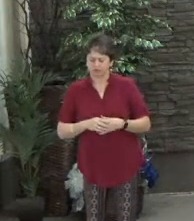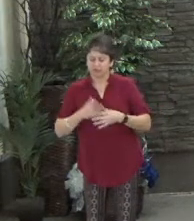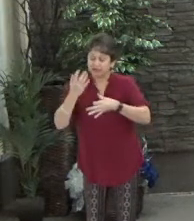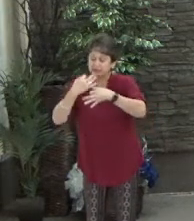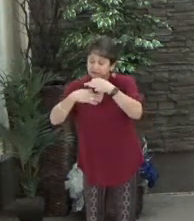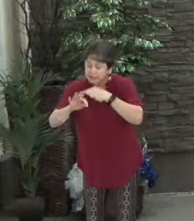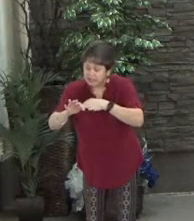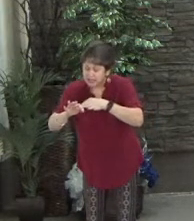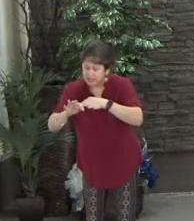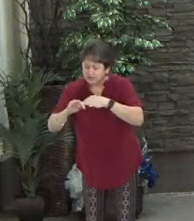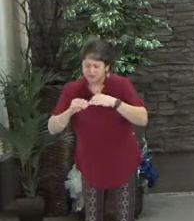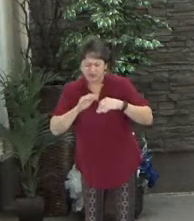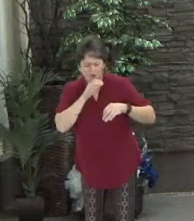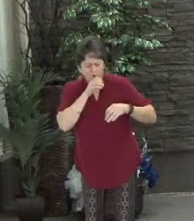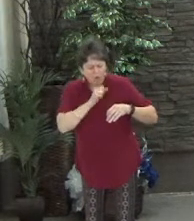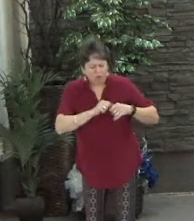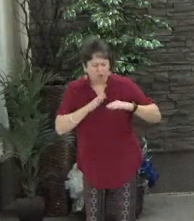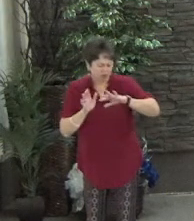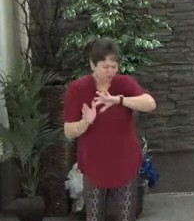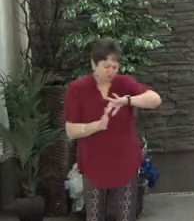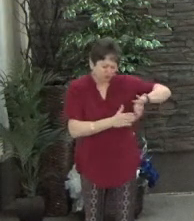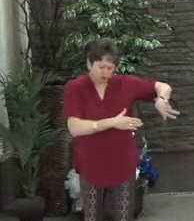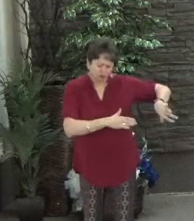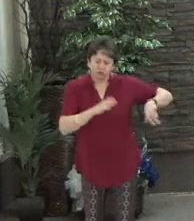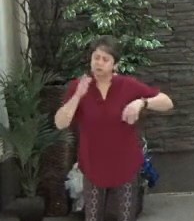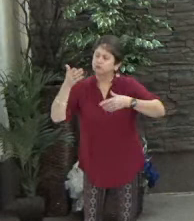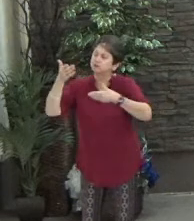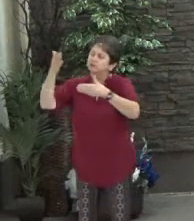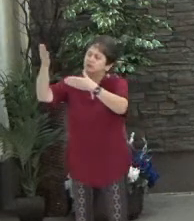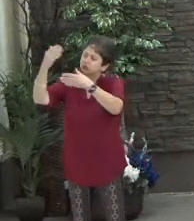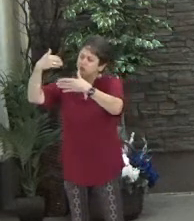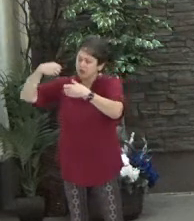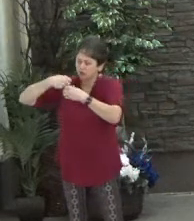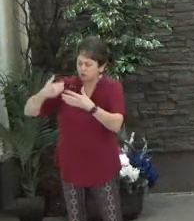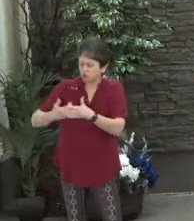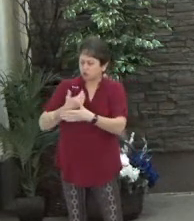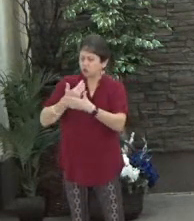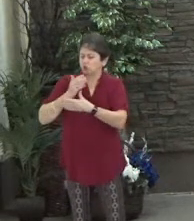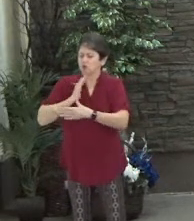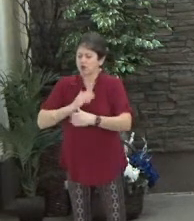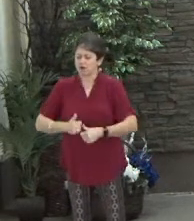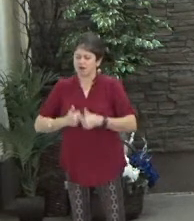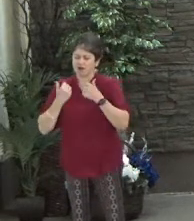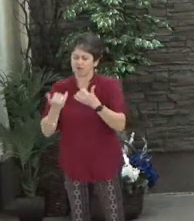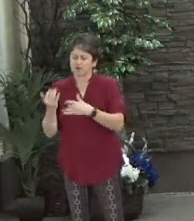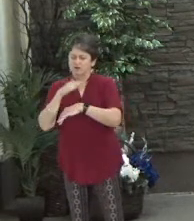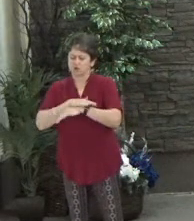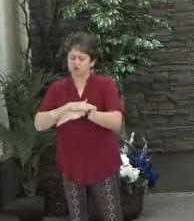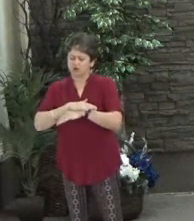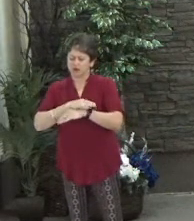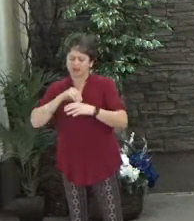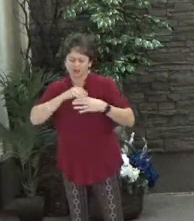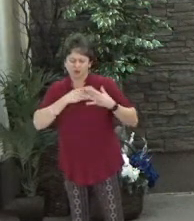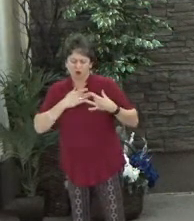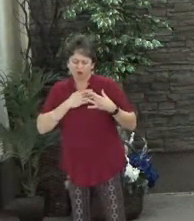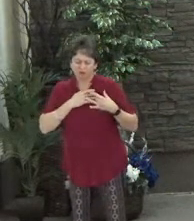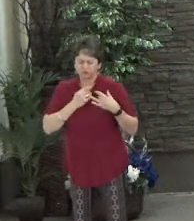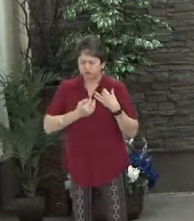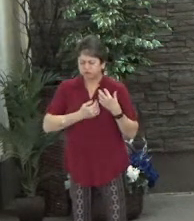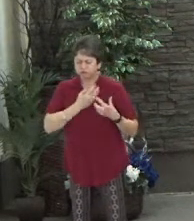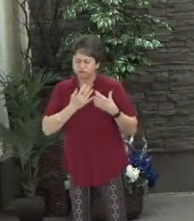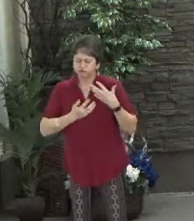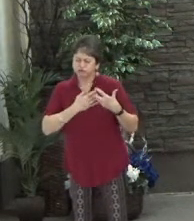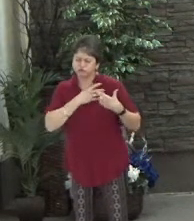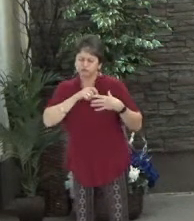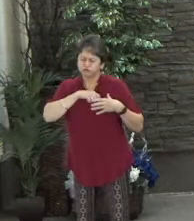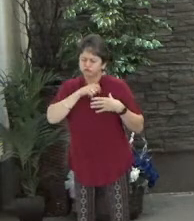Instead, Lord, laying that aside, I pray that you would renew our minds this morning. I pray that you would stir in our hearts this